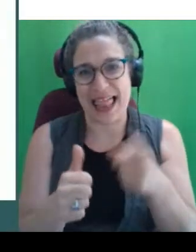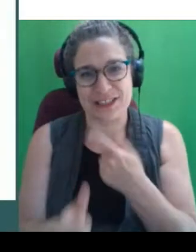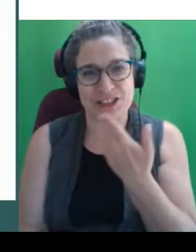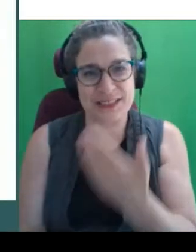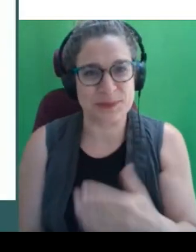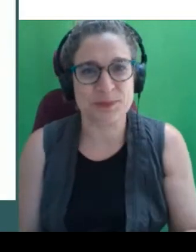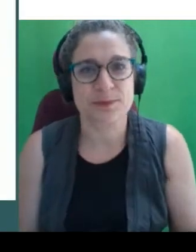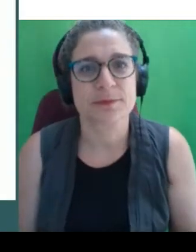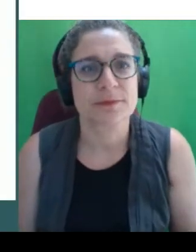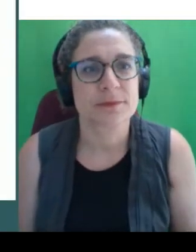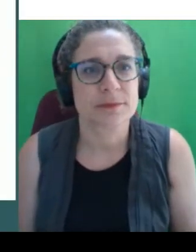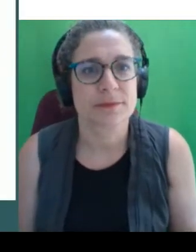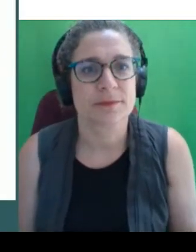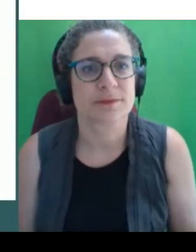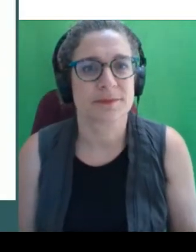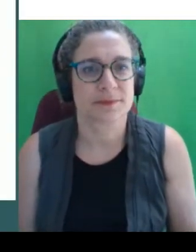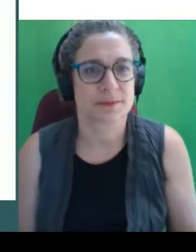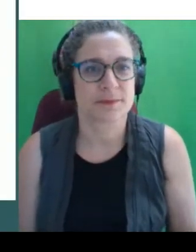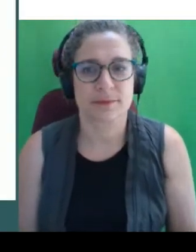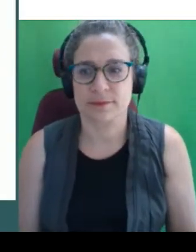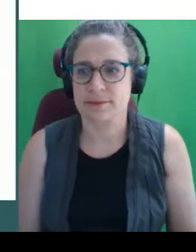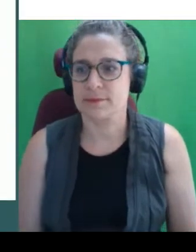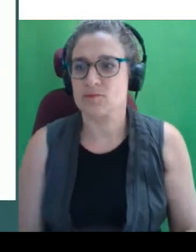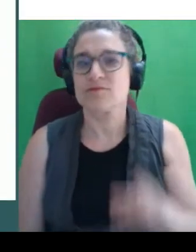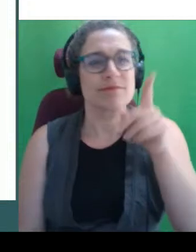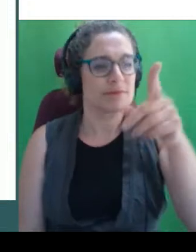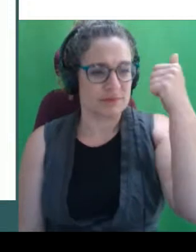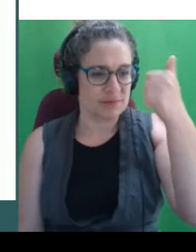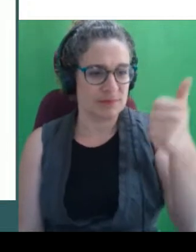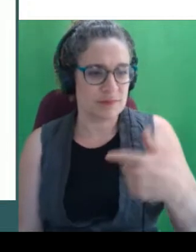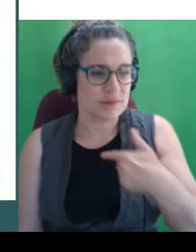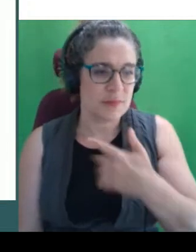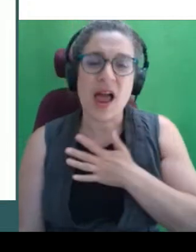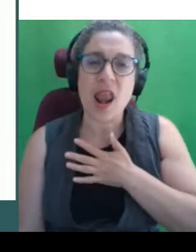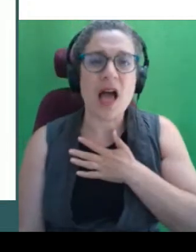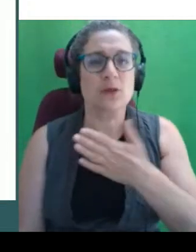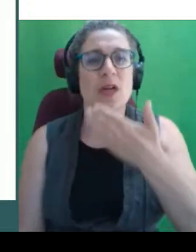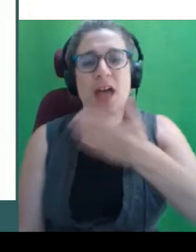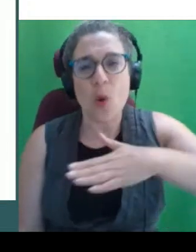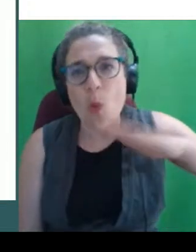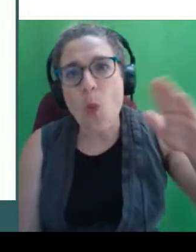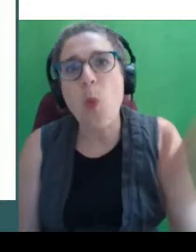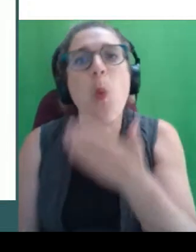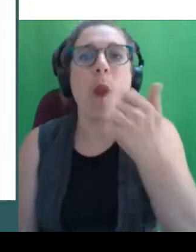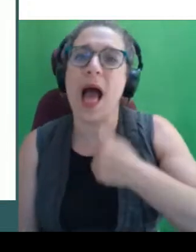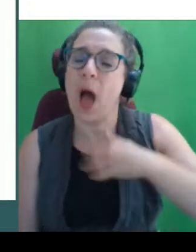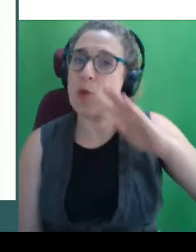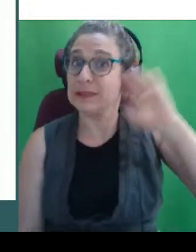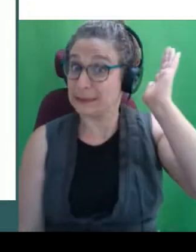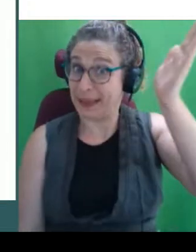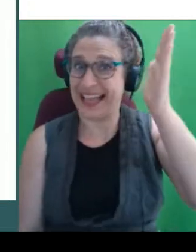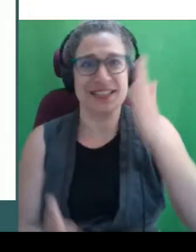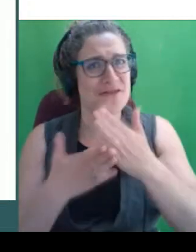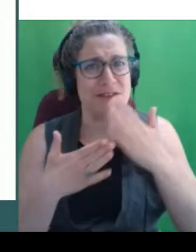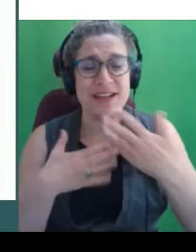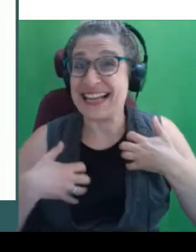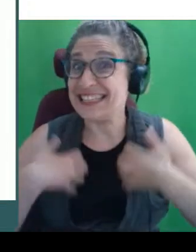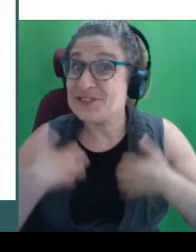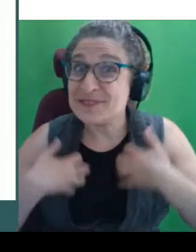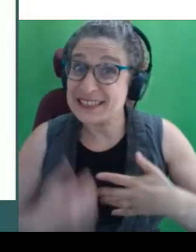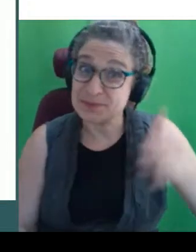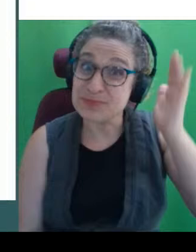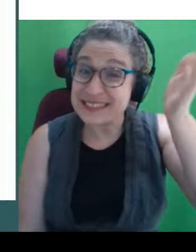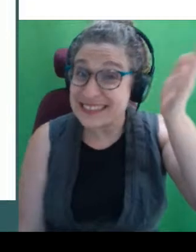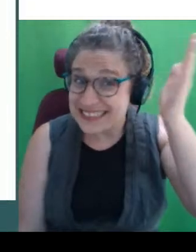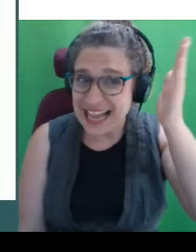take you to the close. I'd like to thank all our speakers today for kind of very, very interesting presentations. Generated a